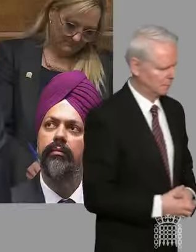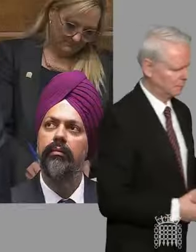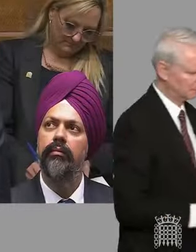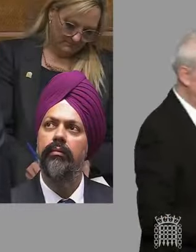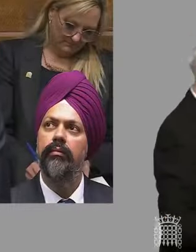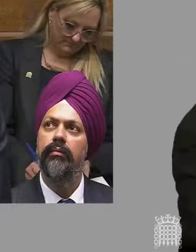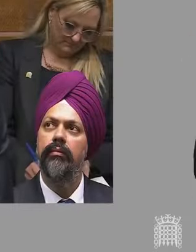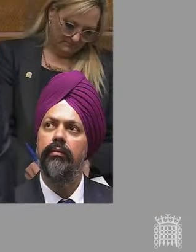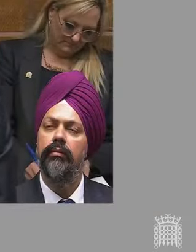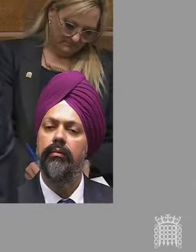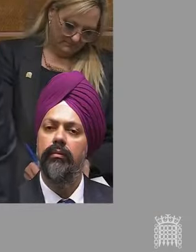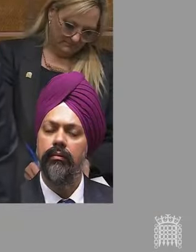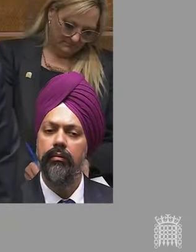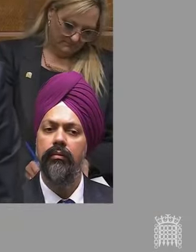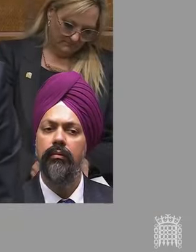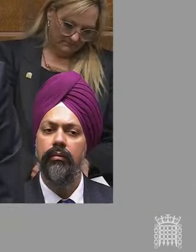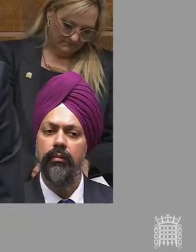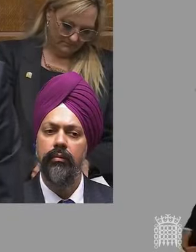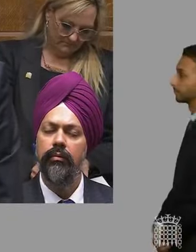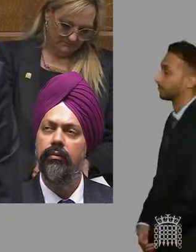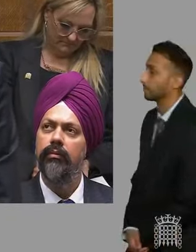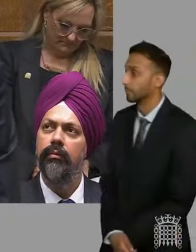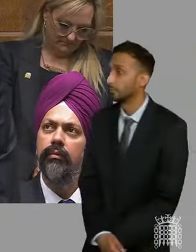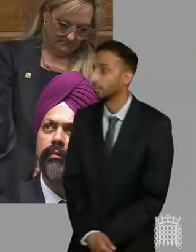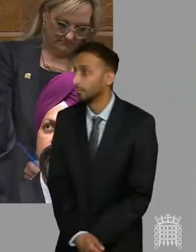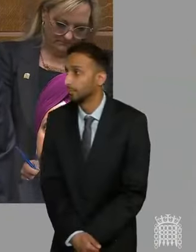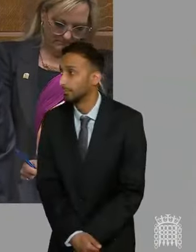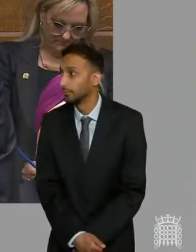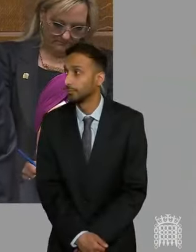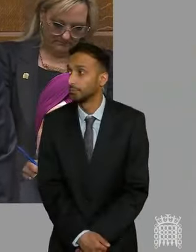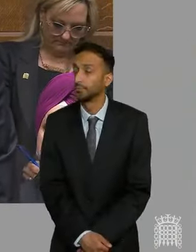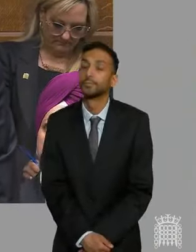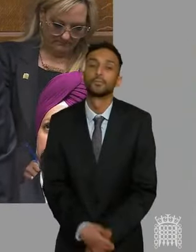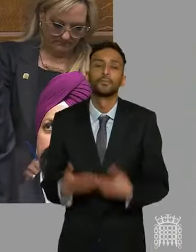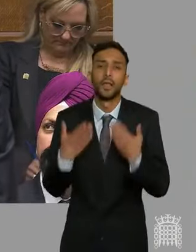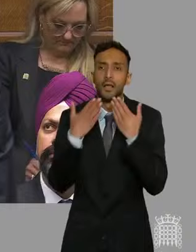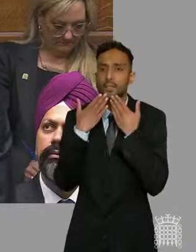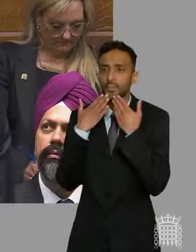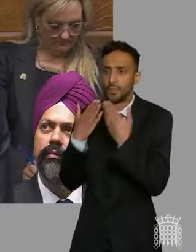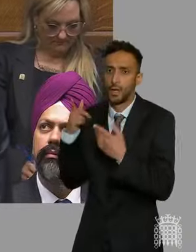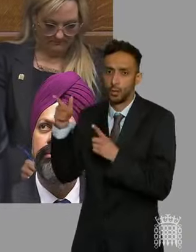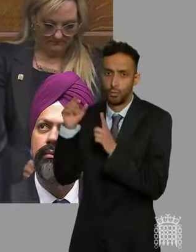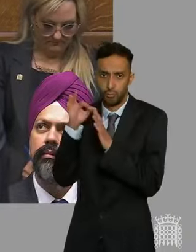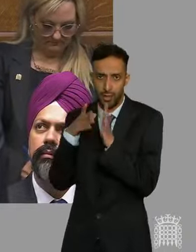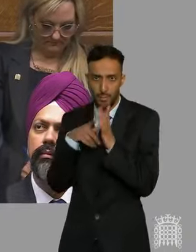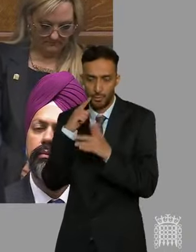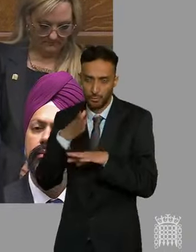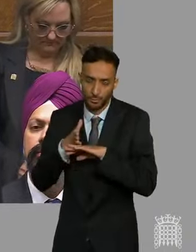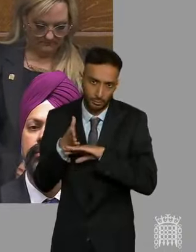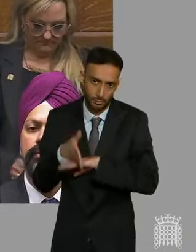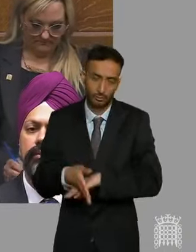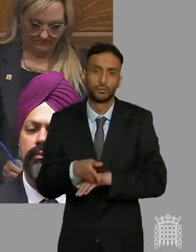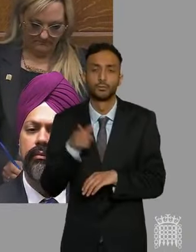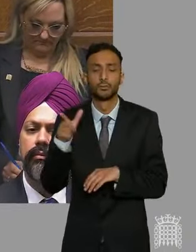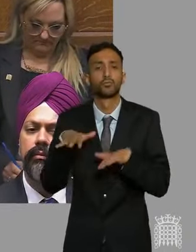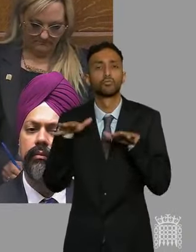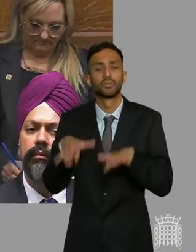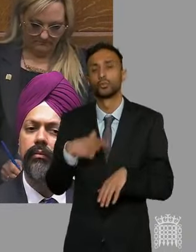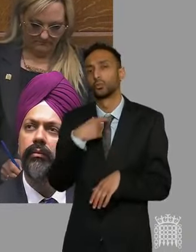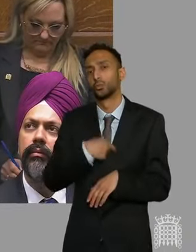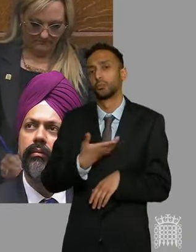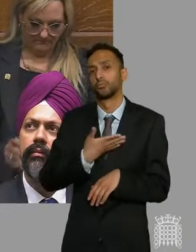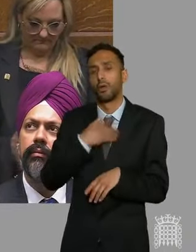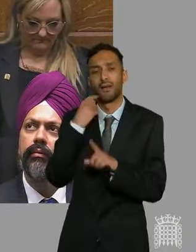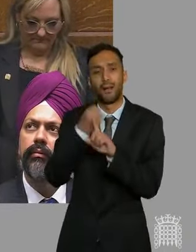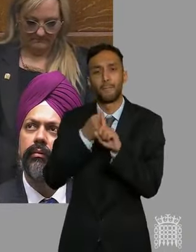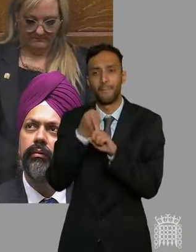the British human rights campaigner, who's been imprisoned in Egypt now for over 10 years. The Prime Minister will know, because he's met the family,